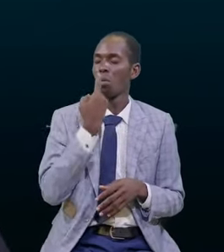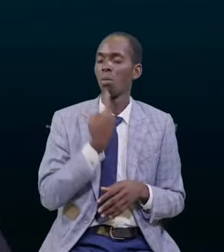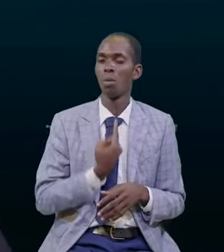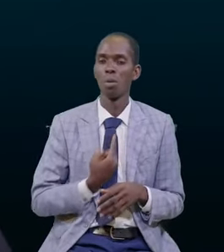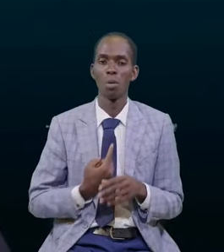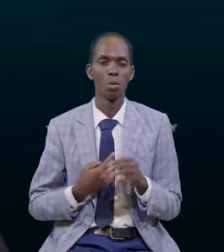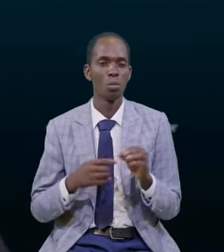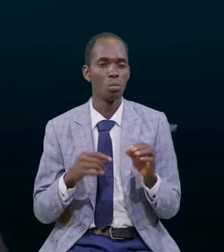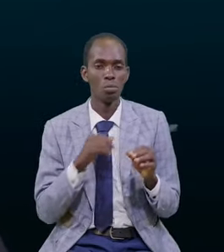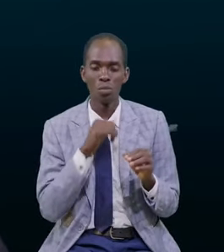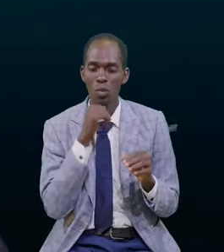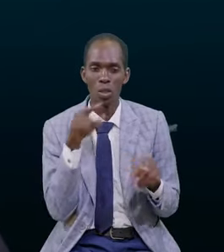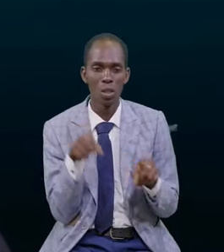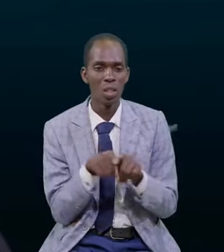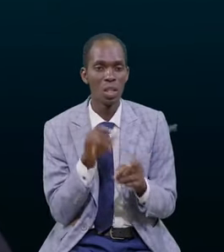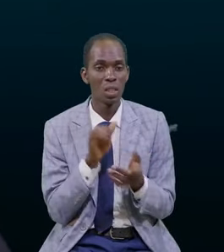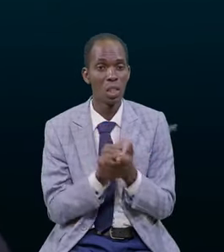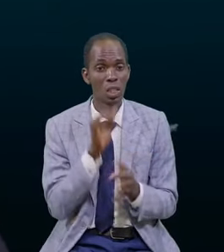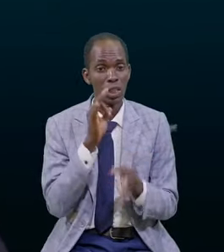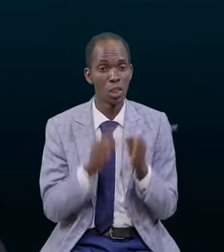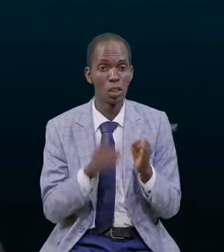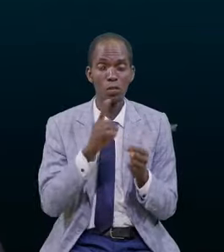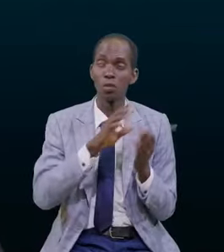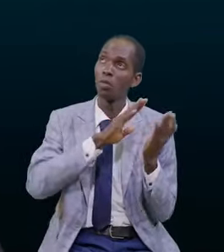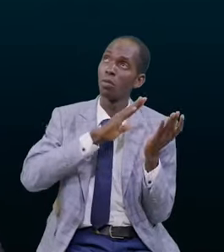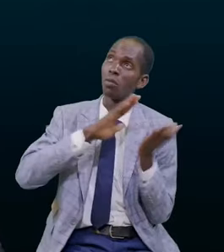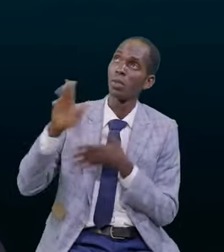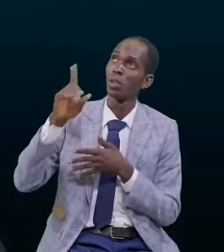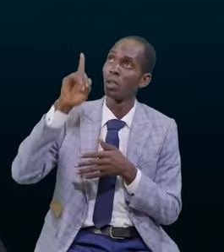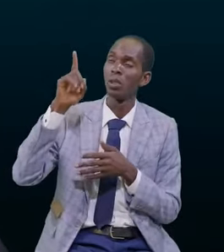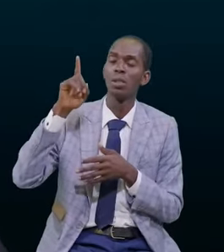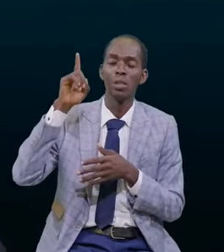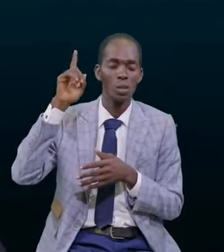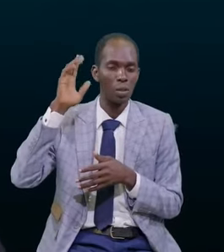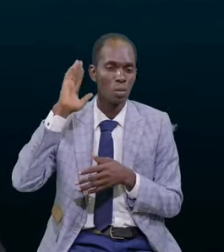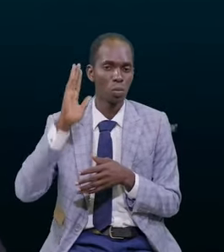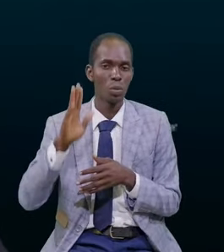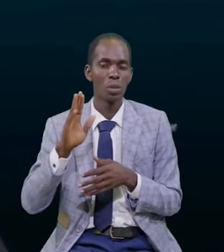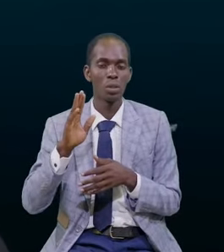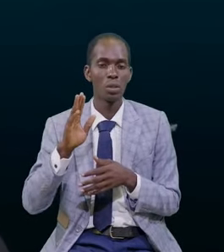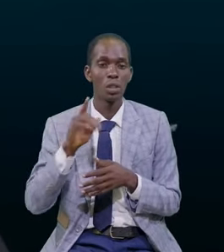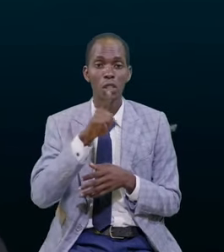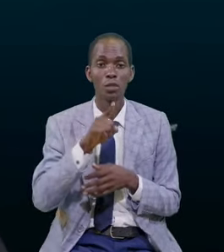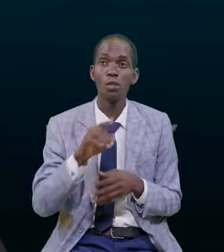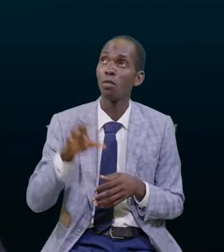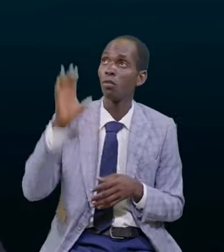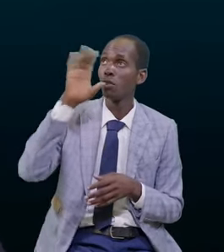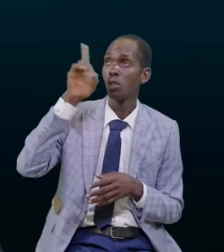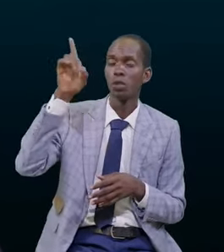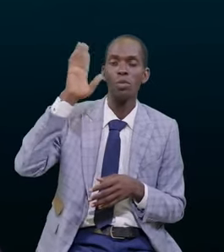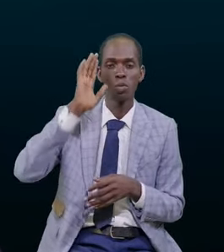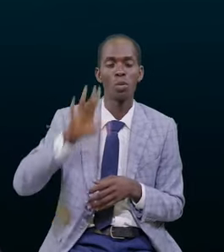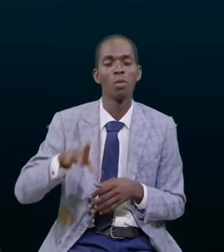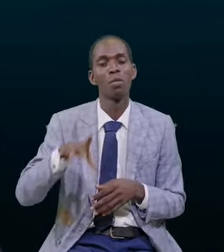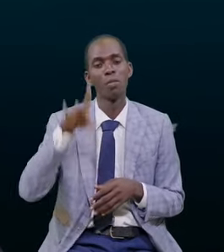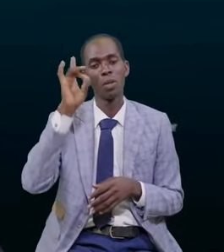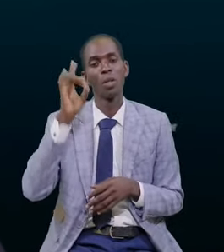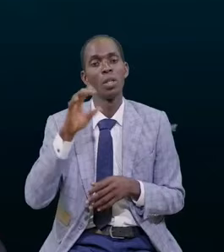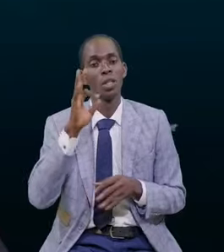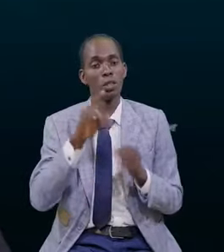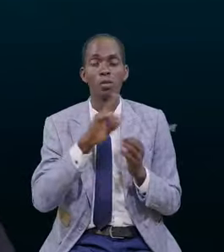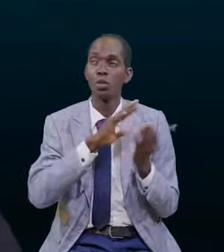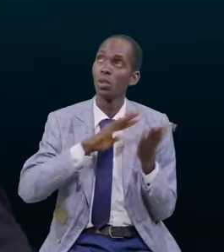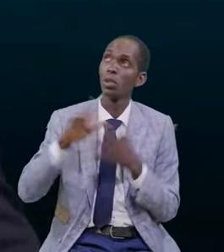if thou seek Him will be found of thee but if thou forsake Him what will happen he will cast thee off